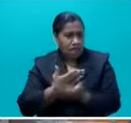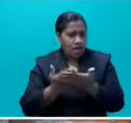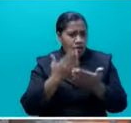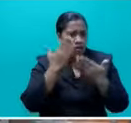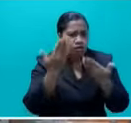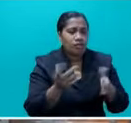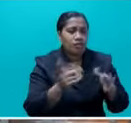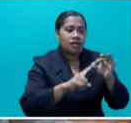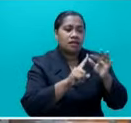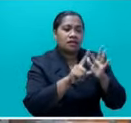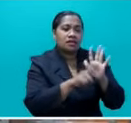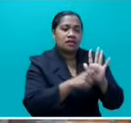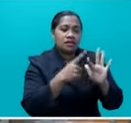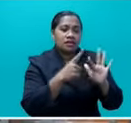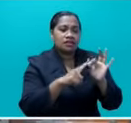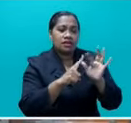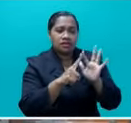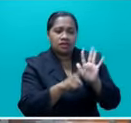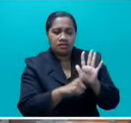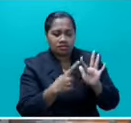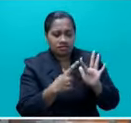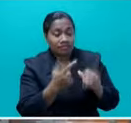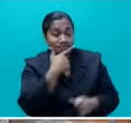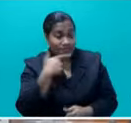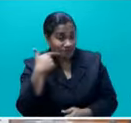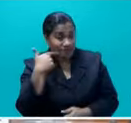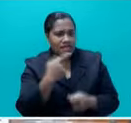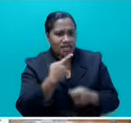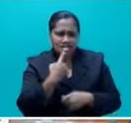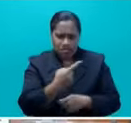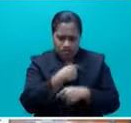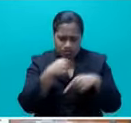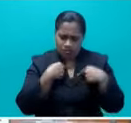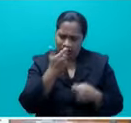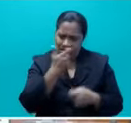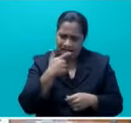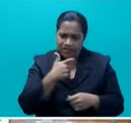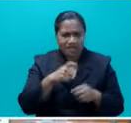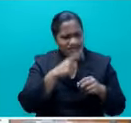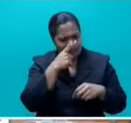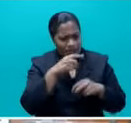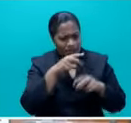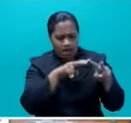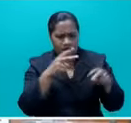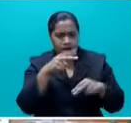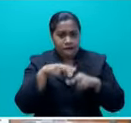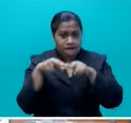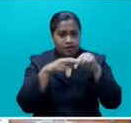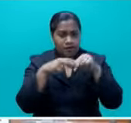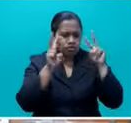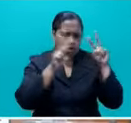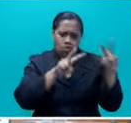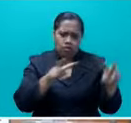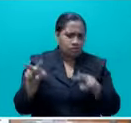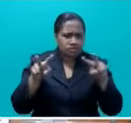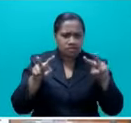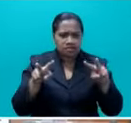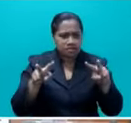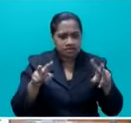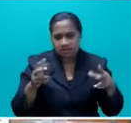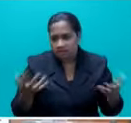Tambua just twisted the whole thing and saying, we are laughing at it and the people of Fiji are watching. What would have been more useful from